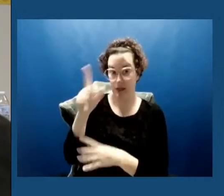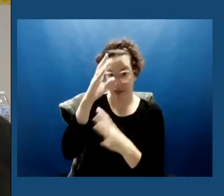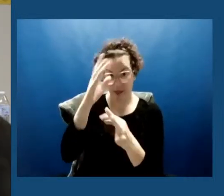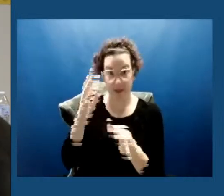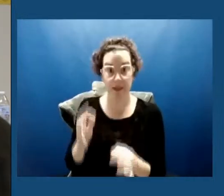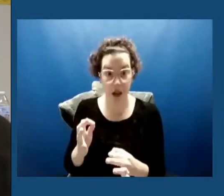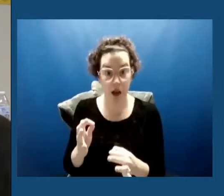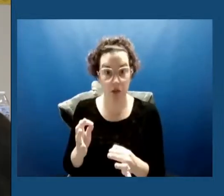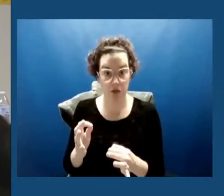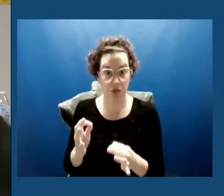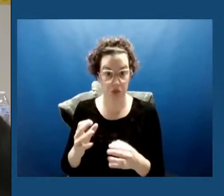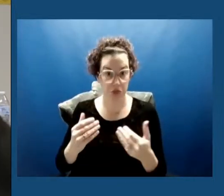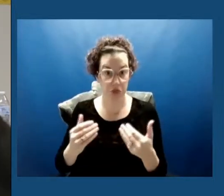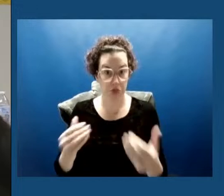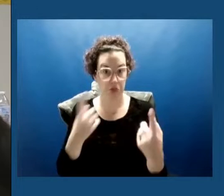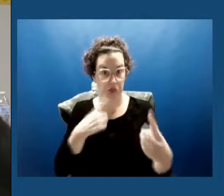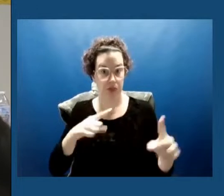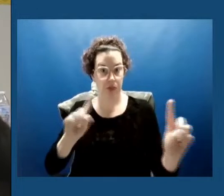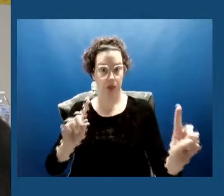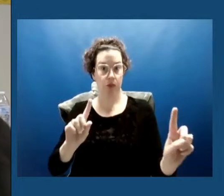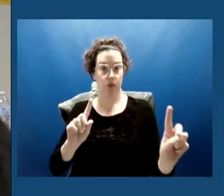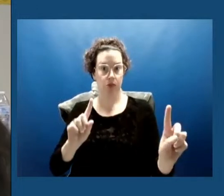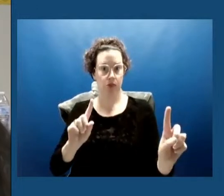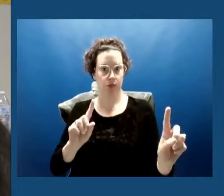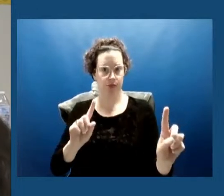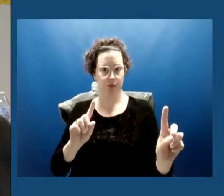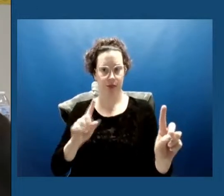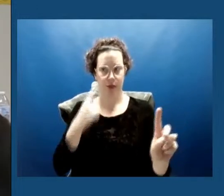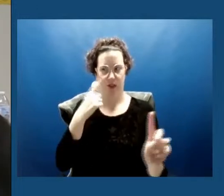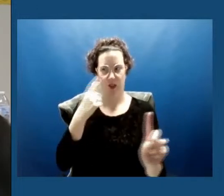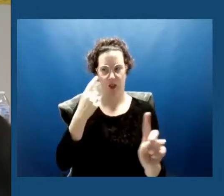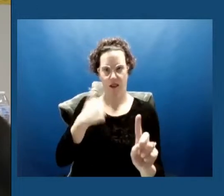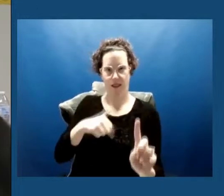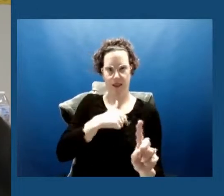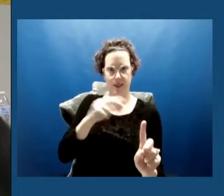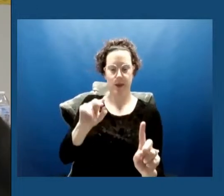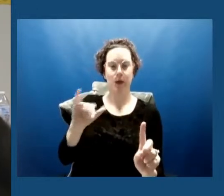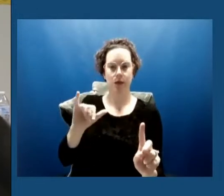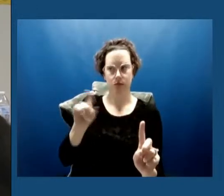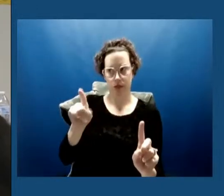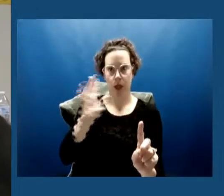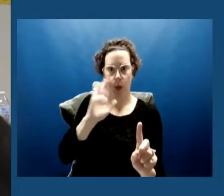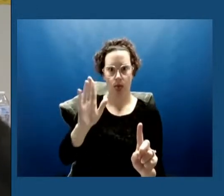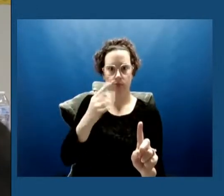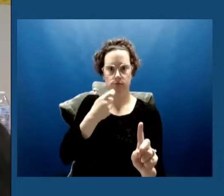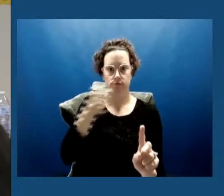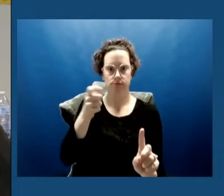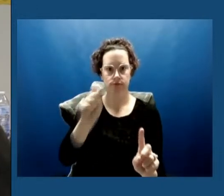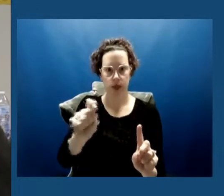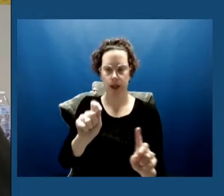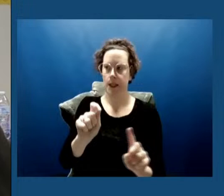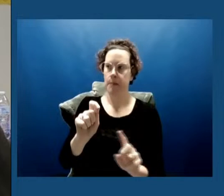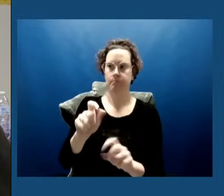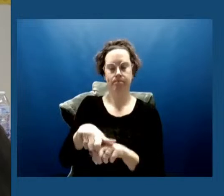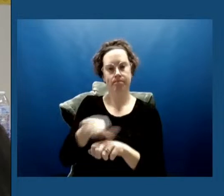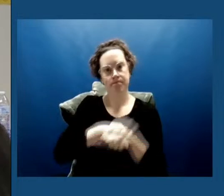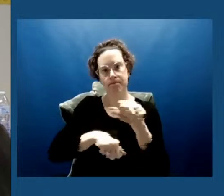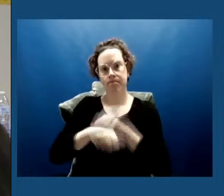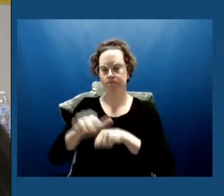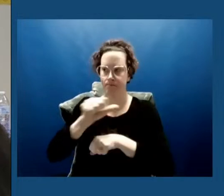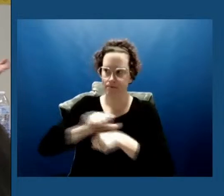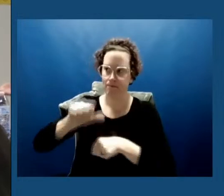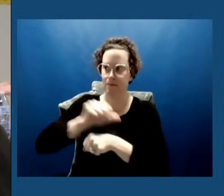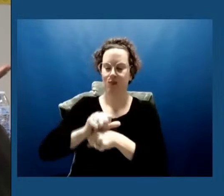something done, to deliver for New York, he does it. He does not rest until it happens. So he can't be here